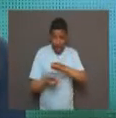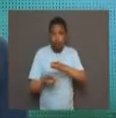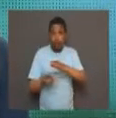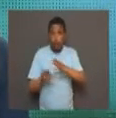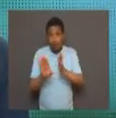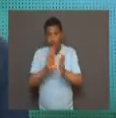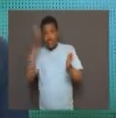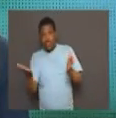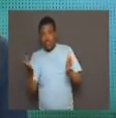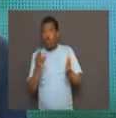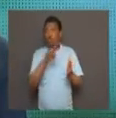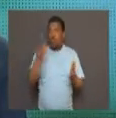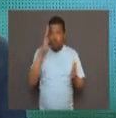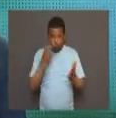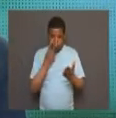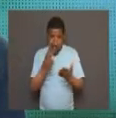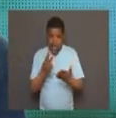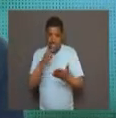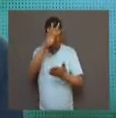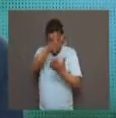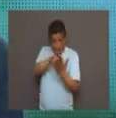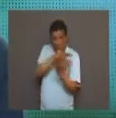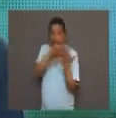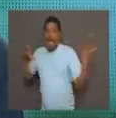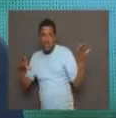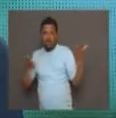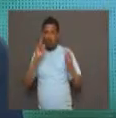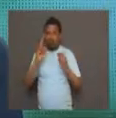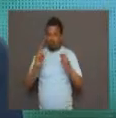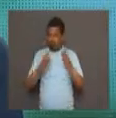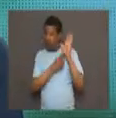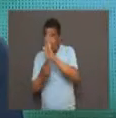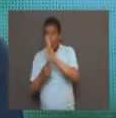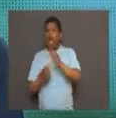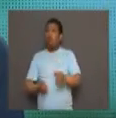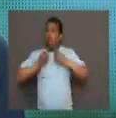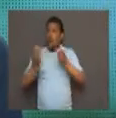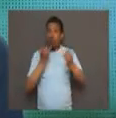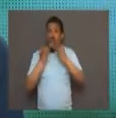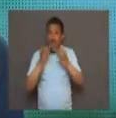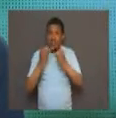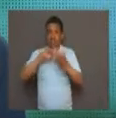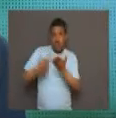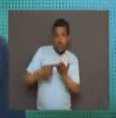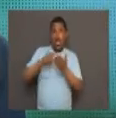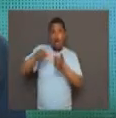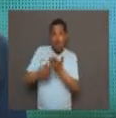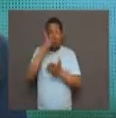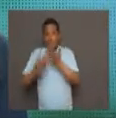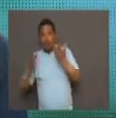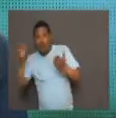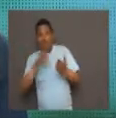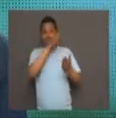will see a chart which shows a great deal of information about some